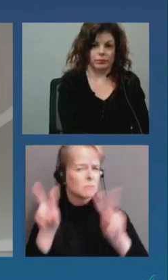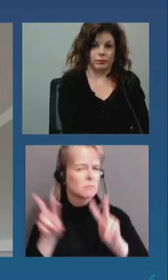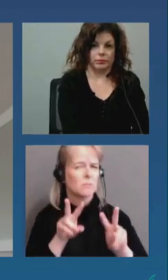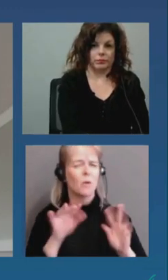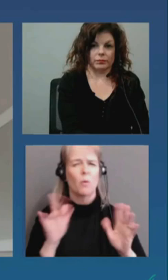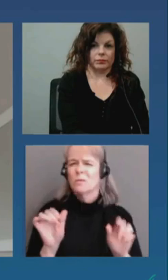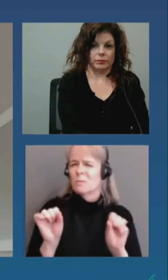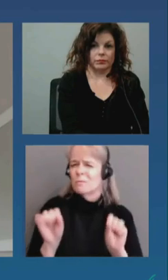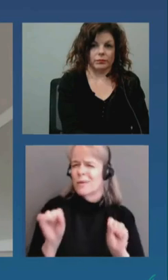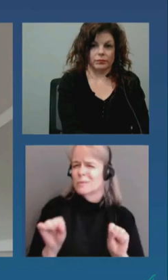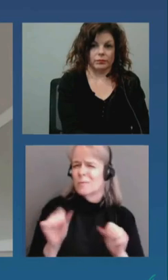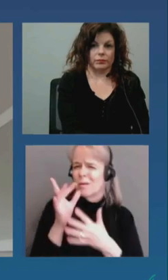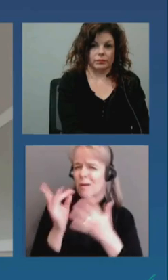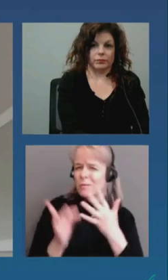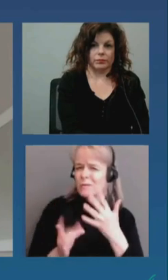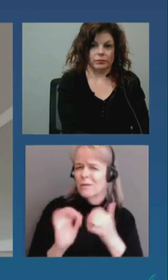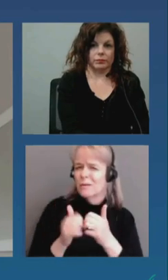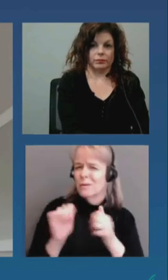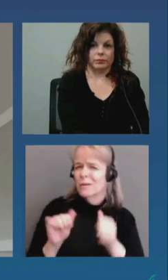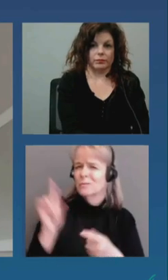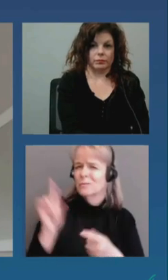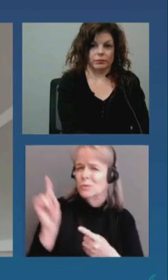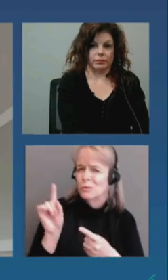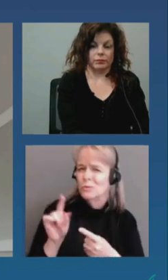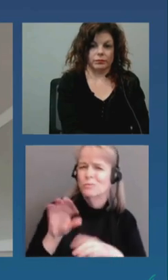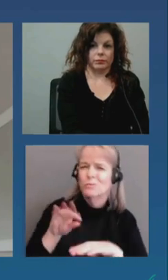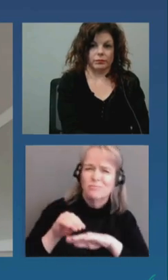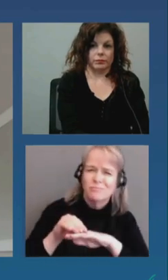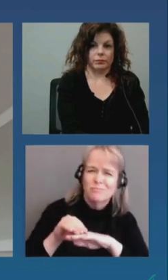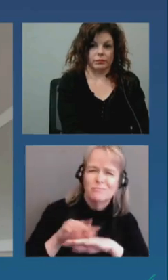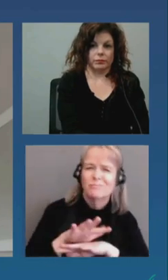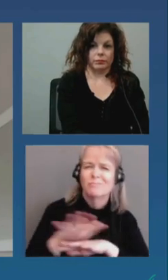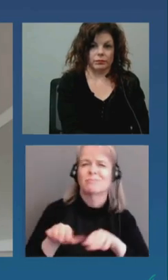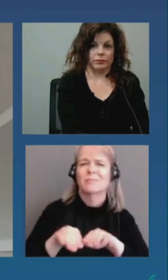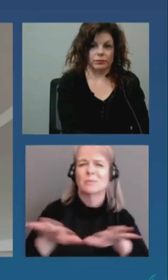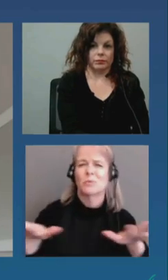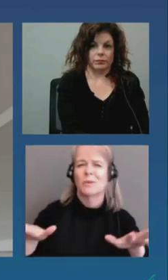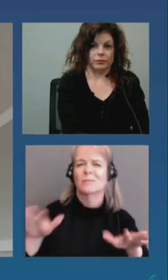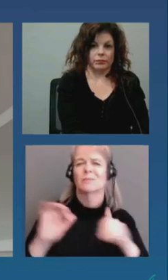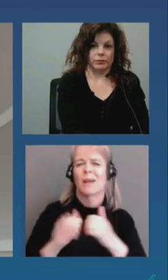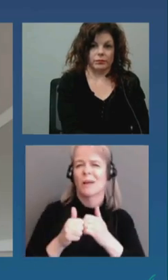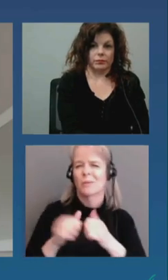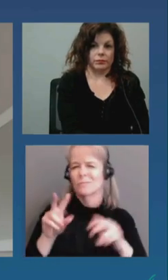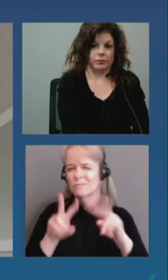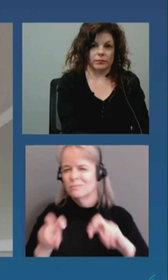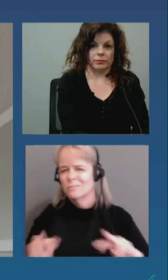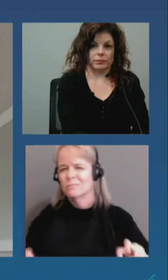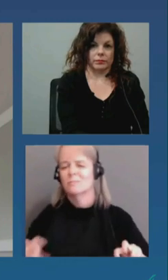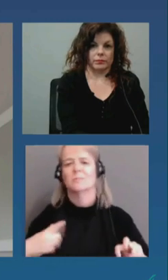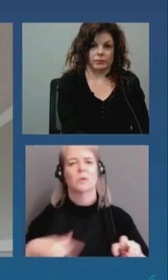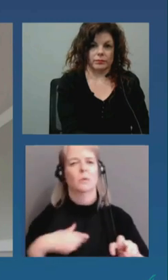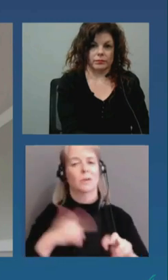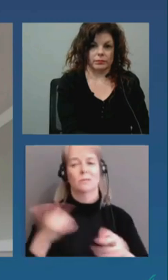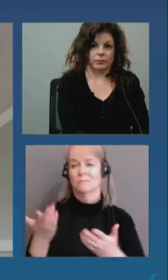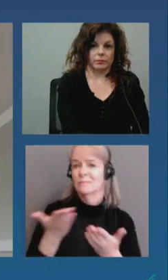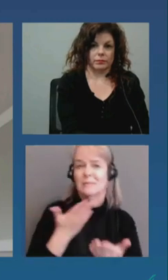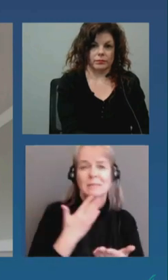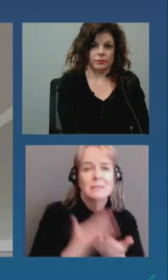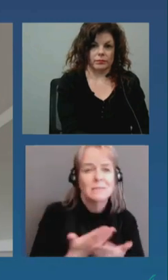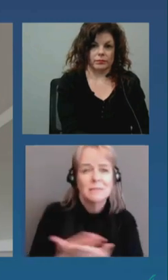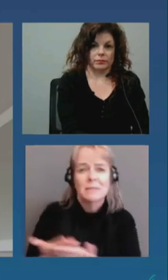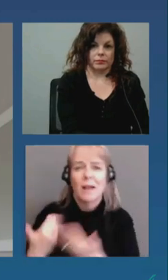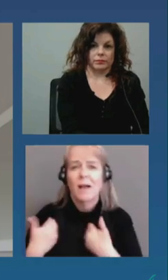reduce the spread of COVID-19 in our communities based on the data available. So I look forward to further discussions with the province